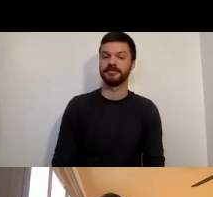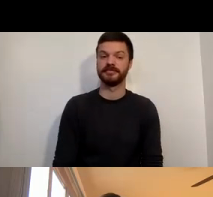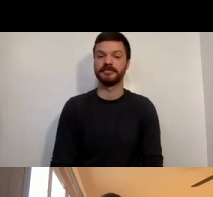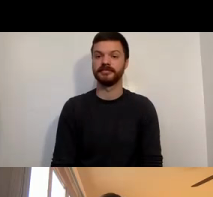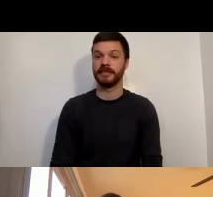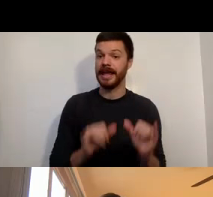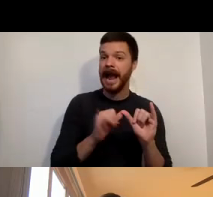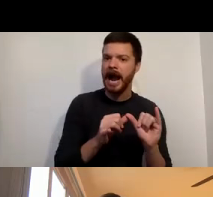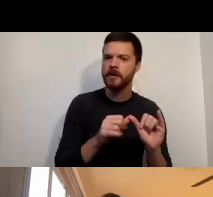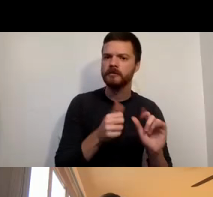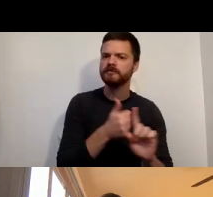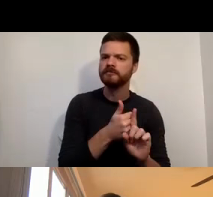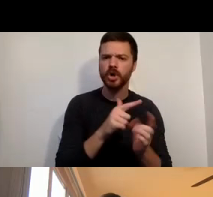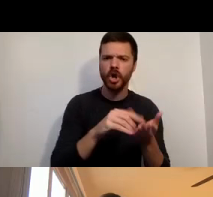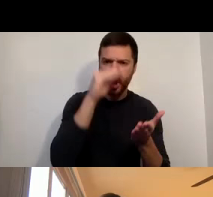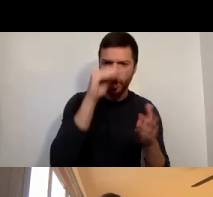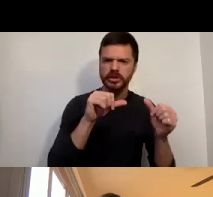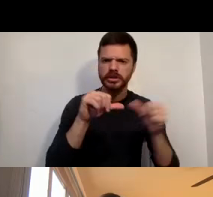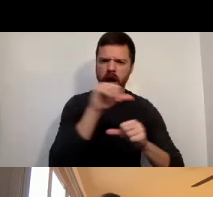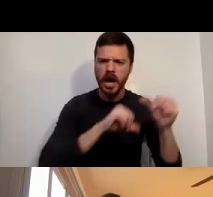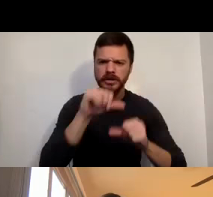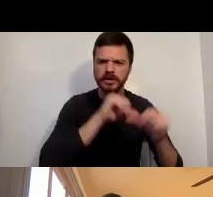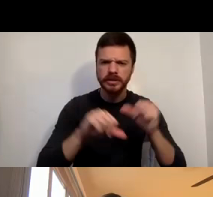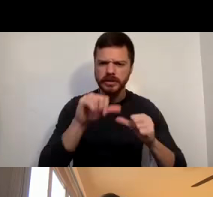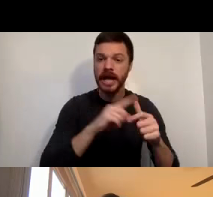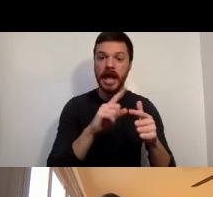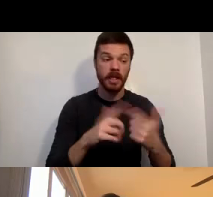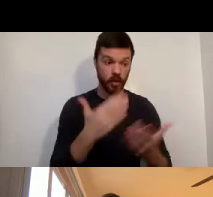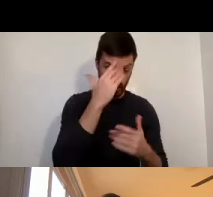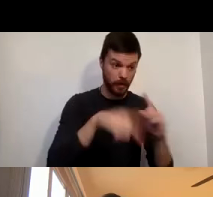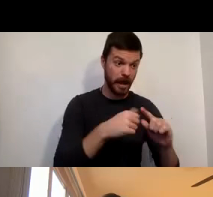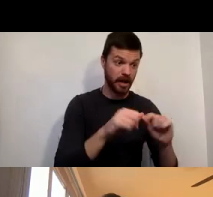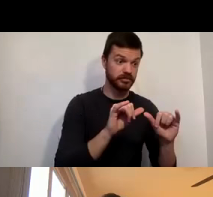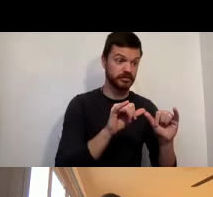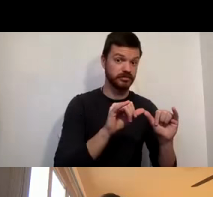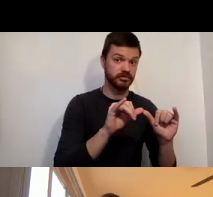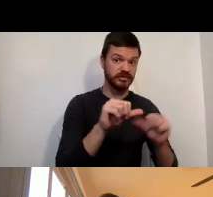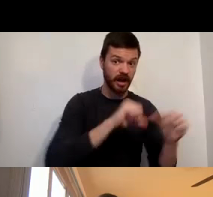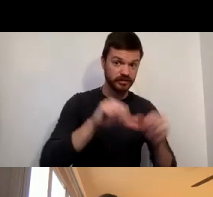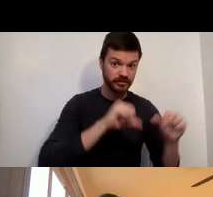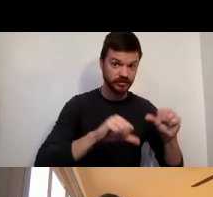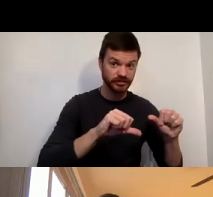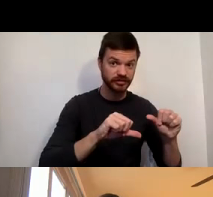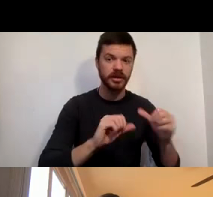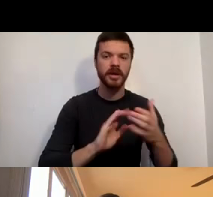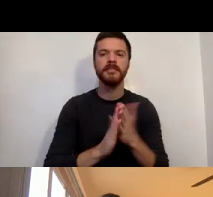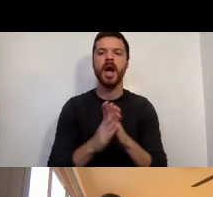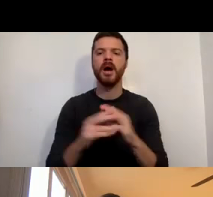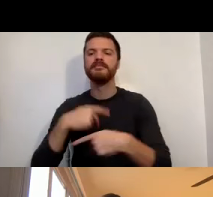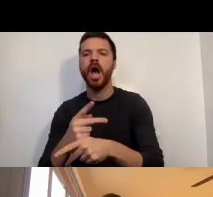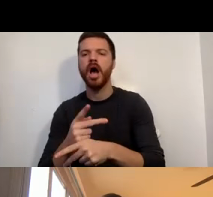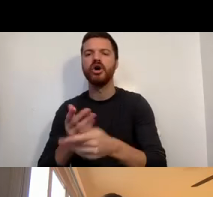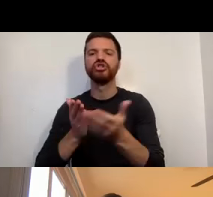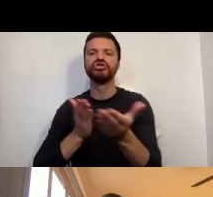really learn about science and then leverage what we know about science to make products and services and systems that are useful